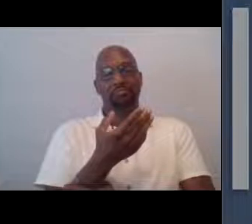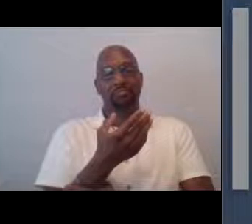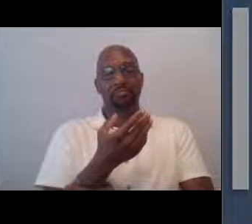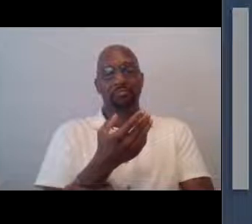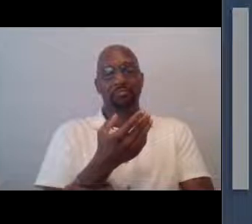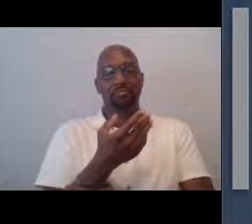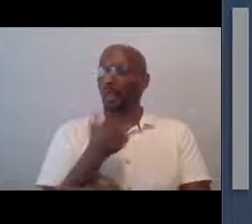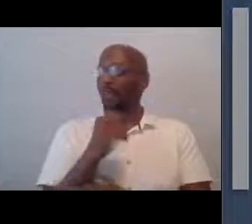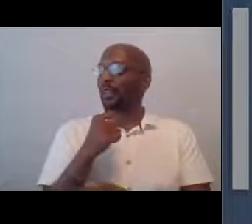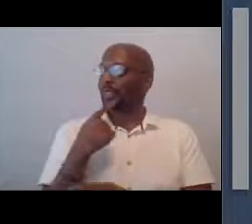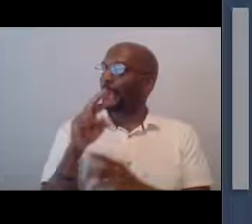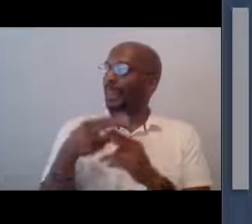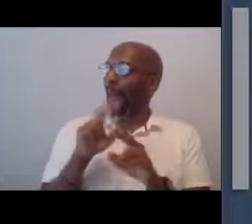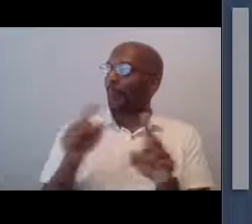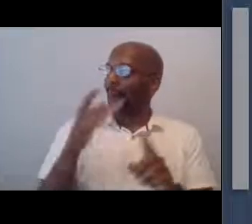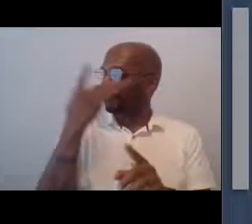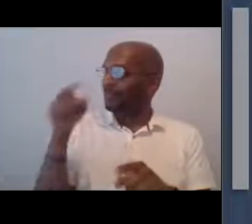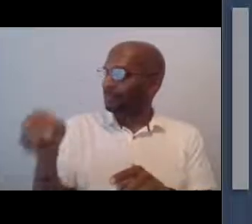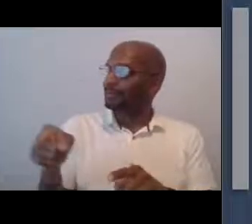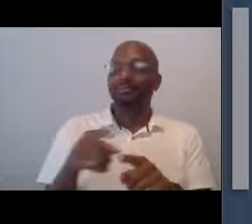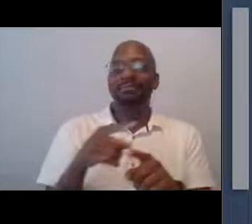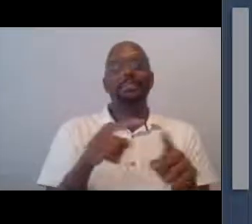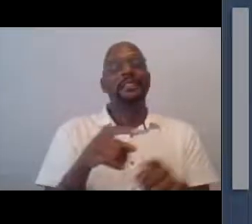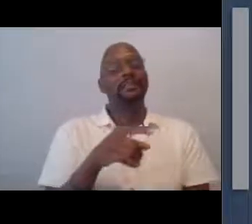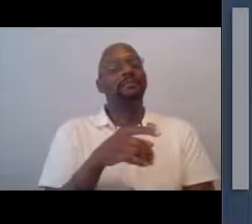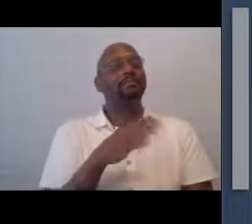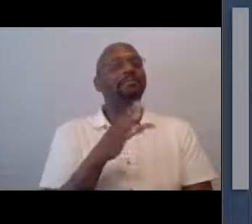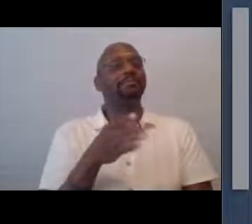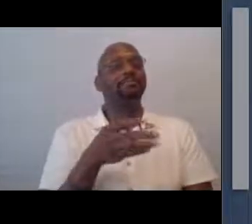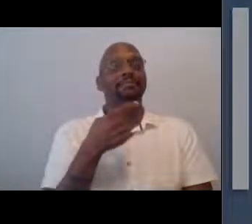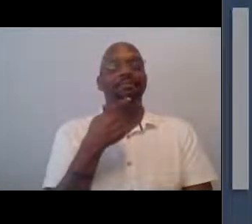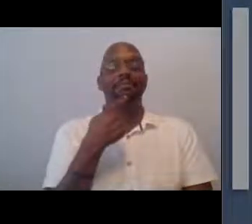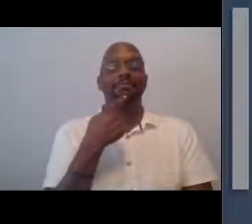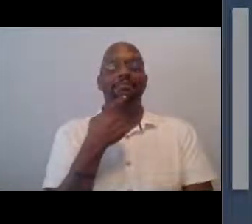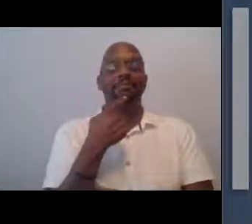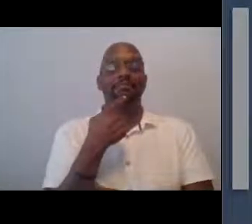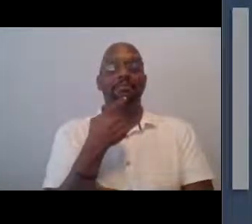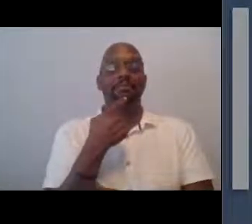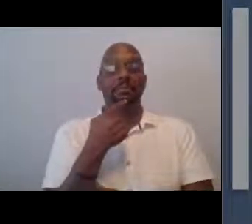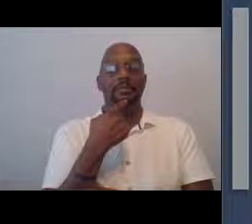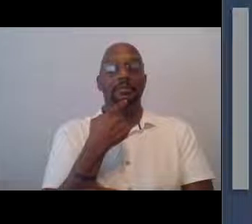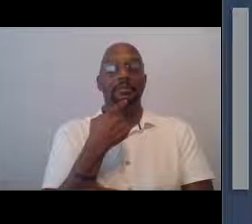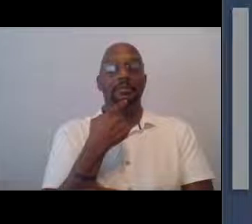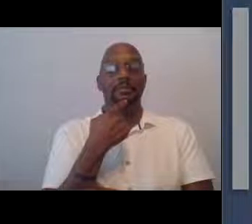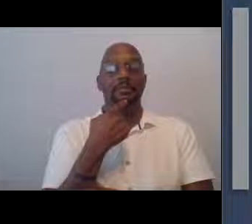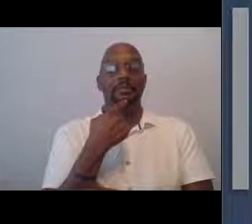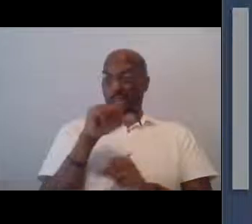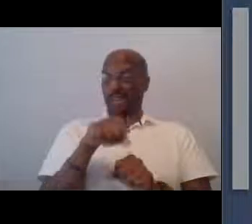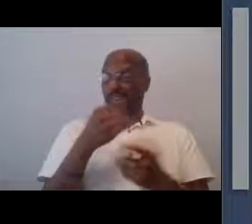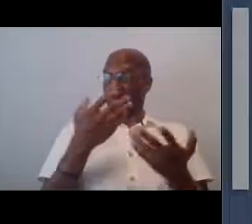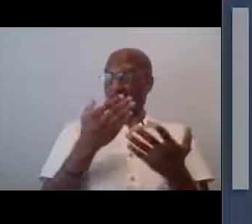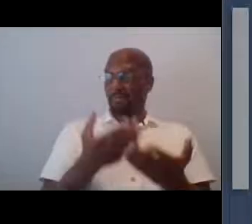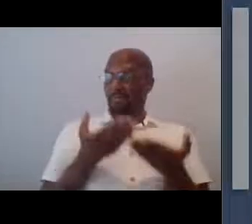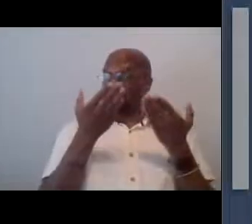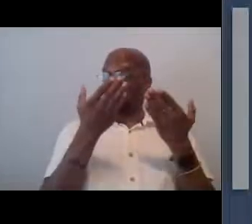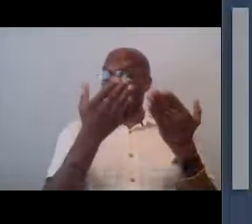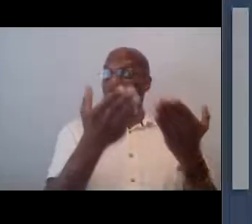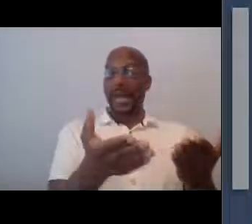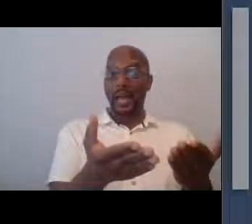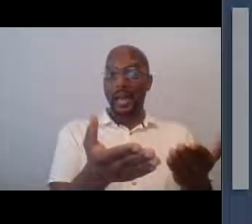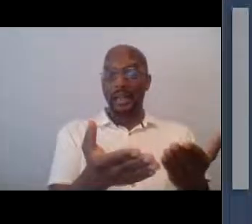Commissioner? Executive Director Weiss, if we can, provide, I know Commissioner Liu